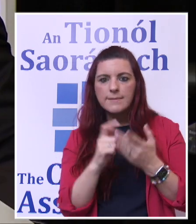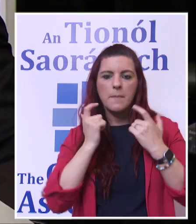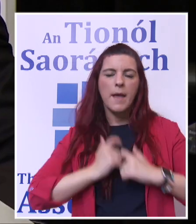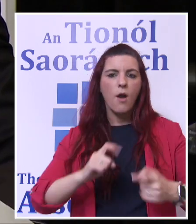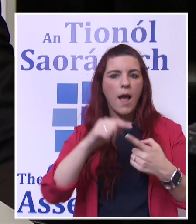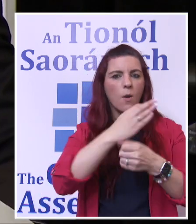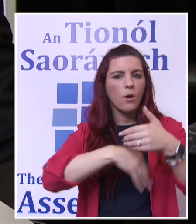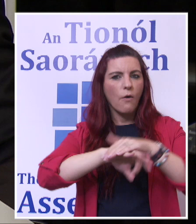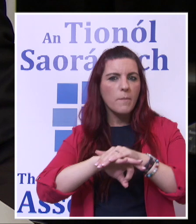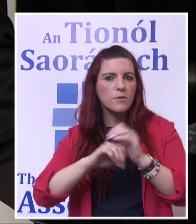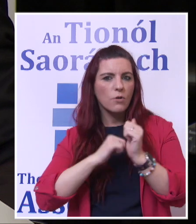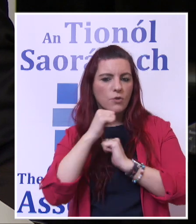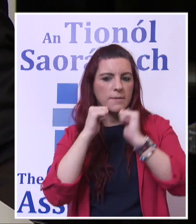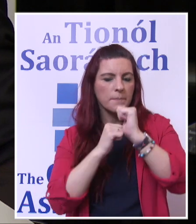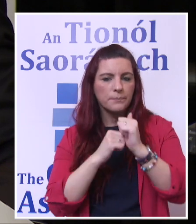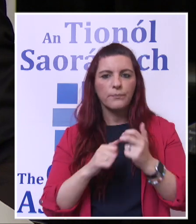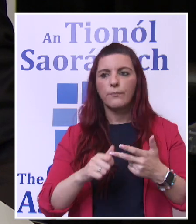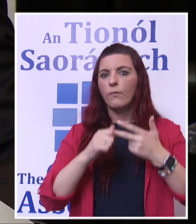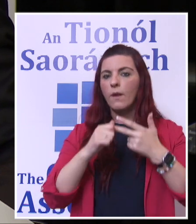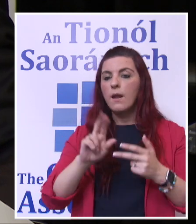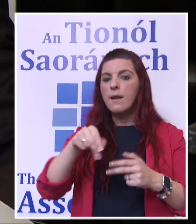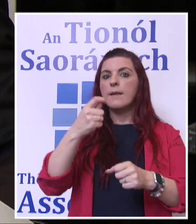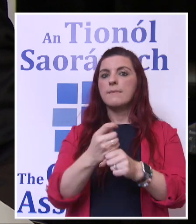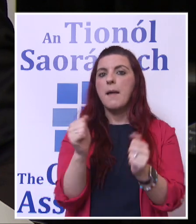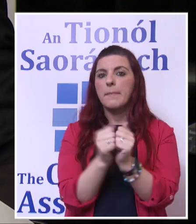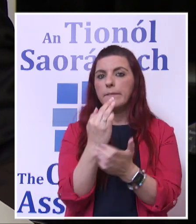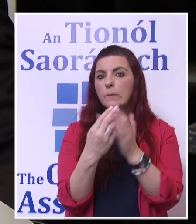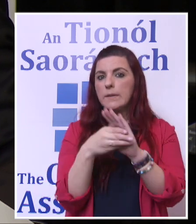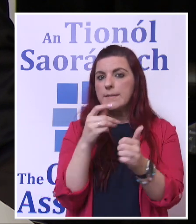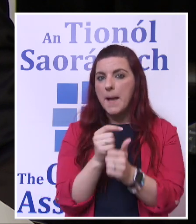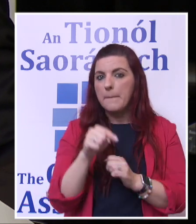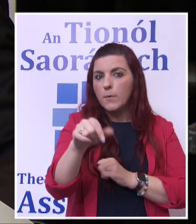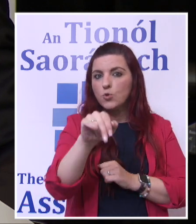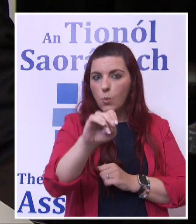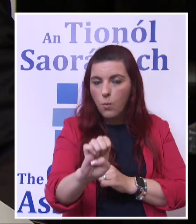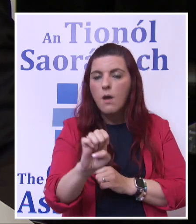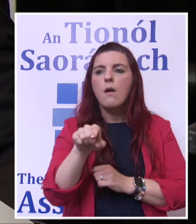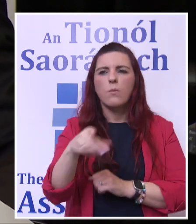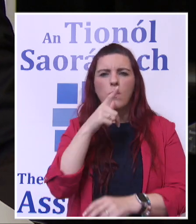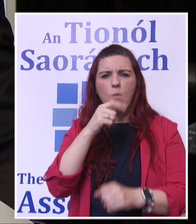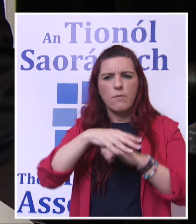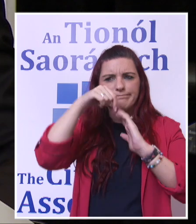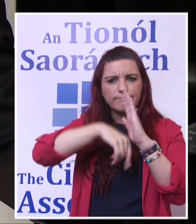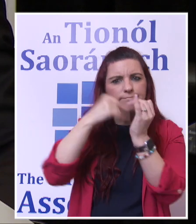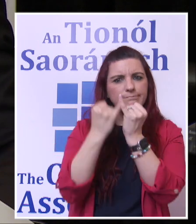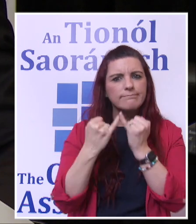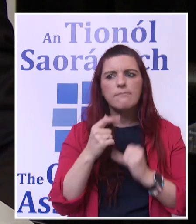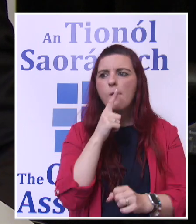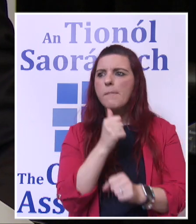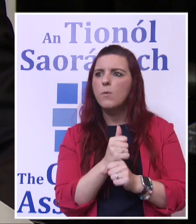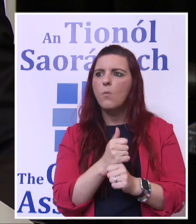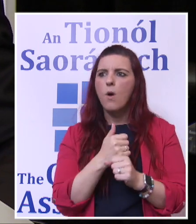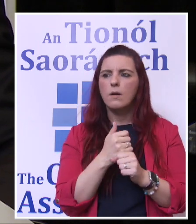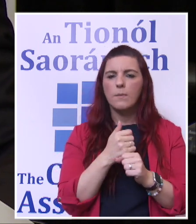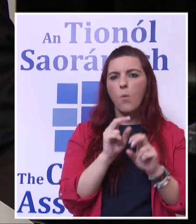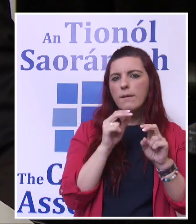structures might look like. And then when we meet again in a few weeks' time, we get deeper into what it should or